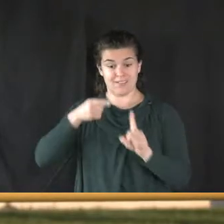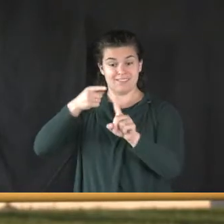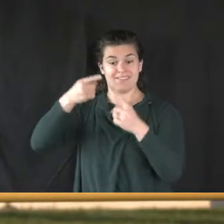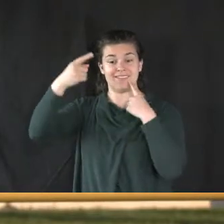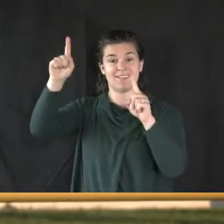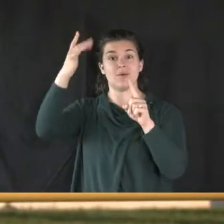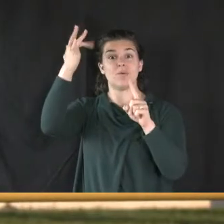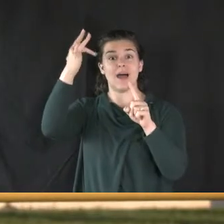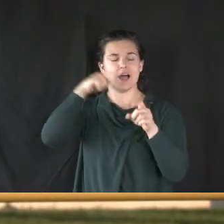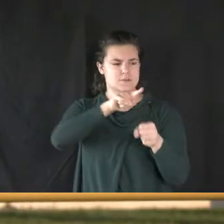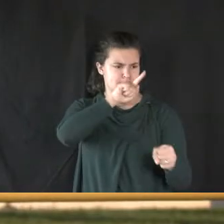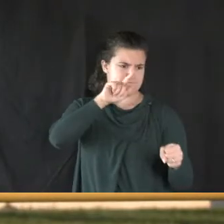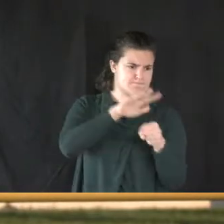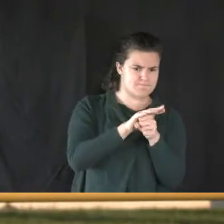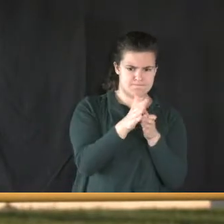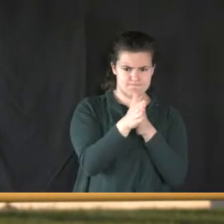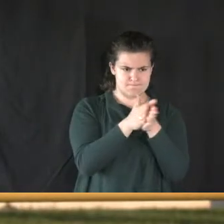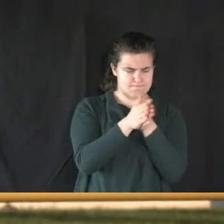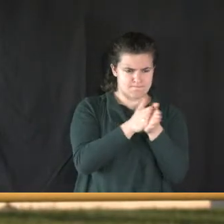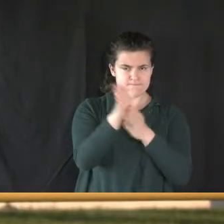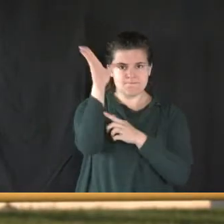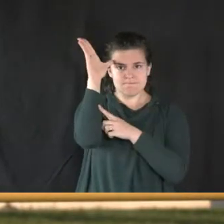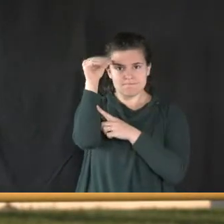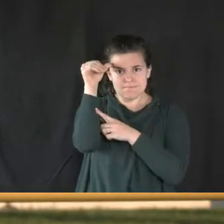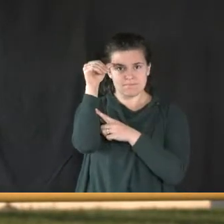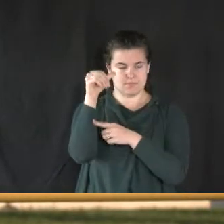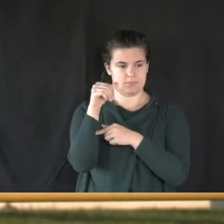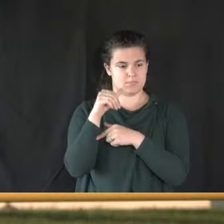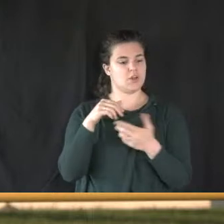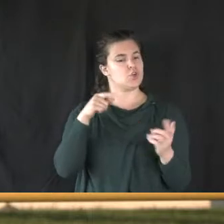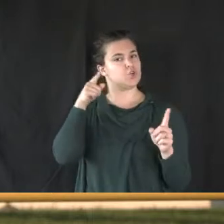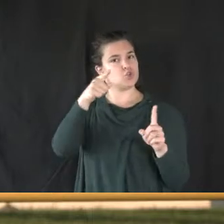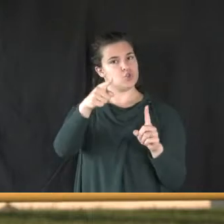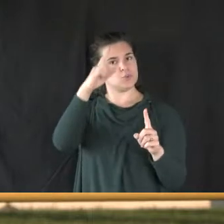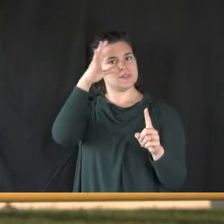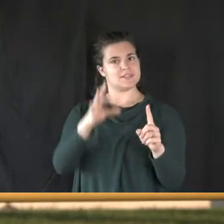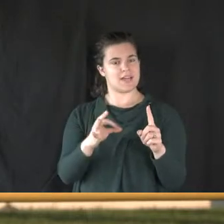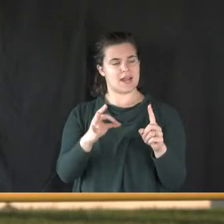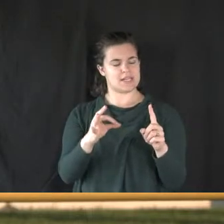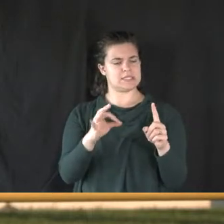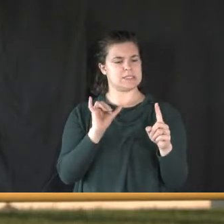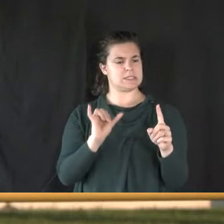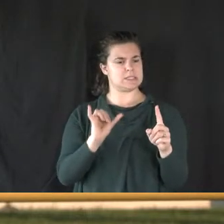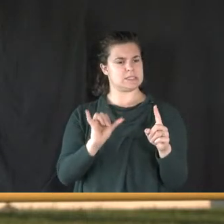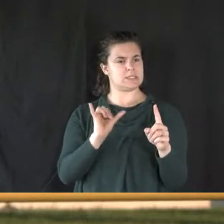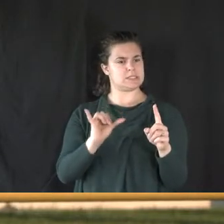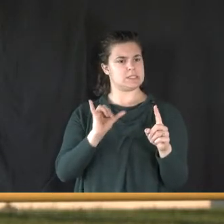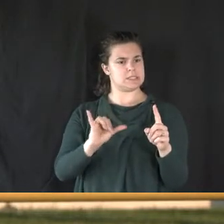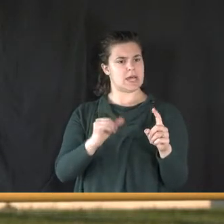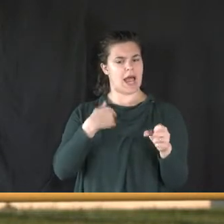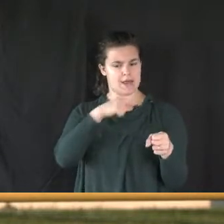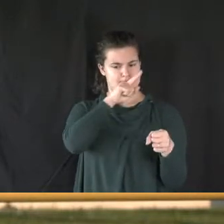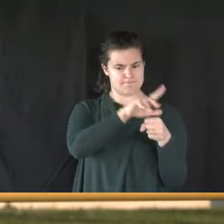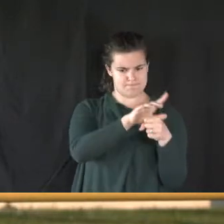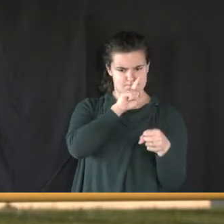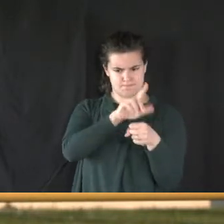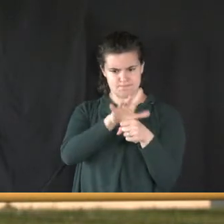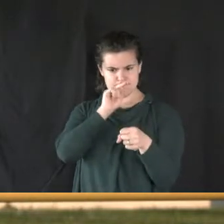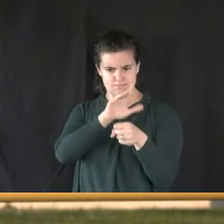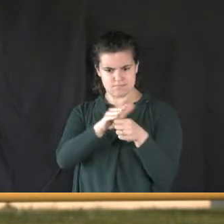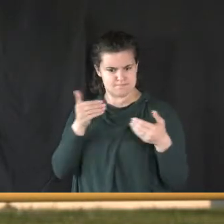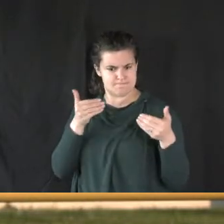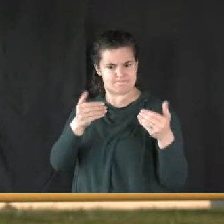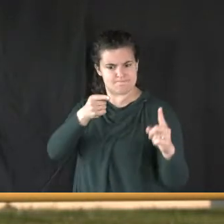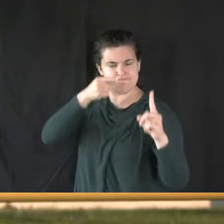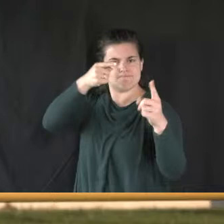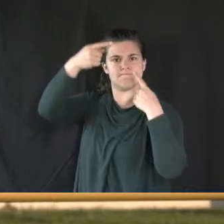decided that your integrity was going to be defined by living up to your promises. Now, I don't know who you made